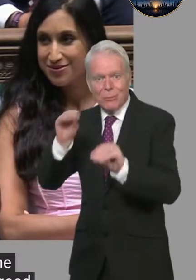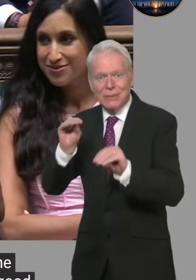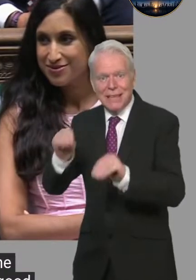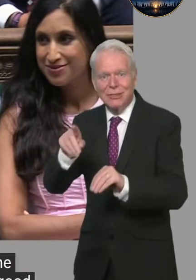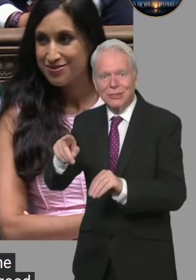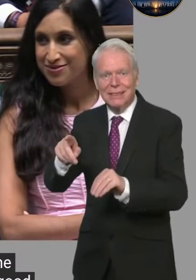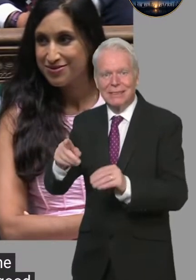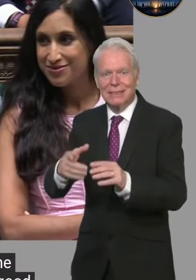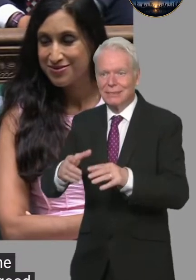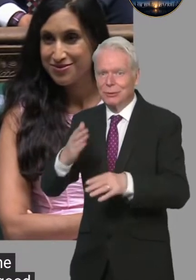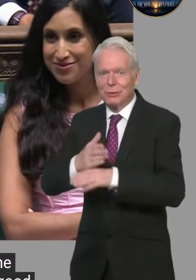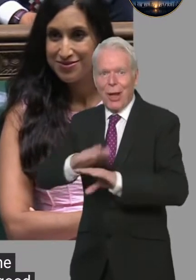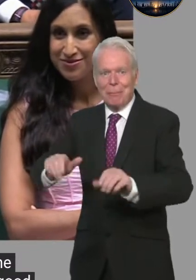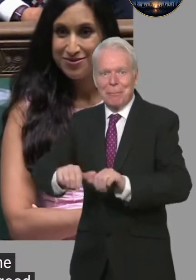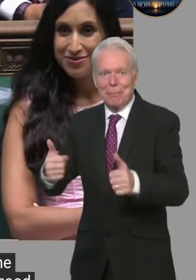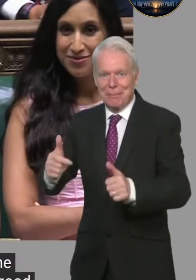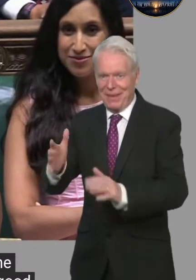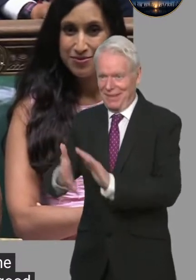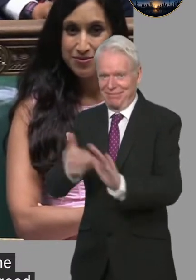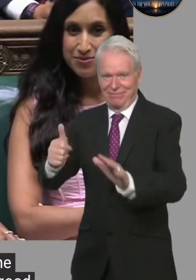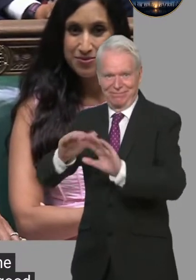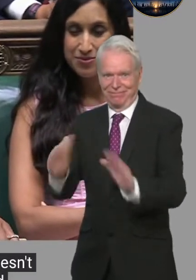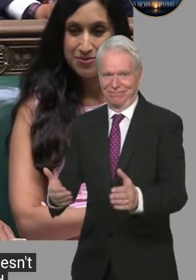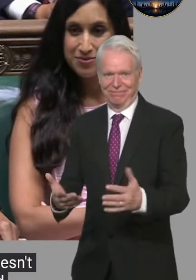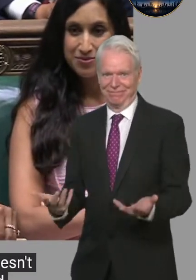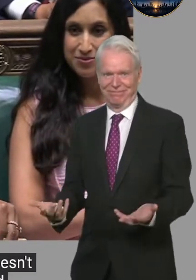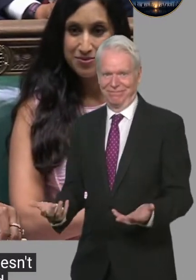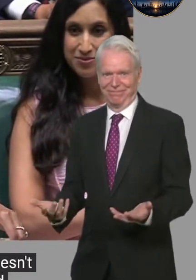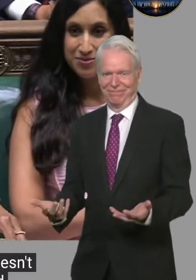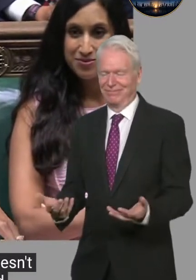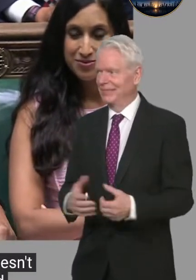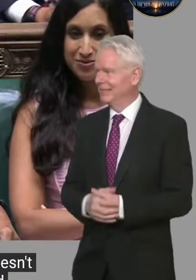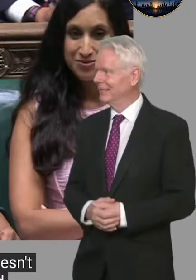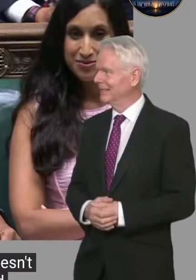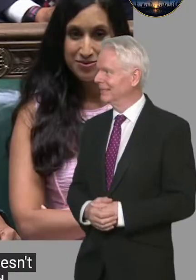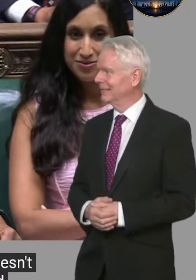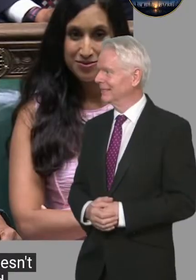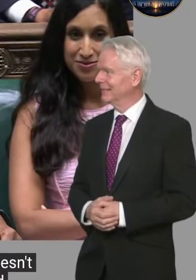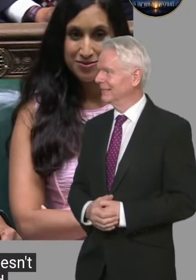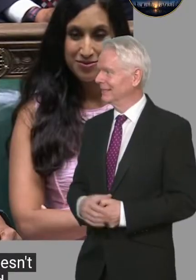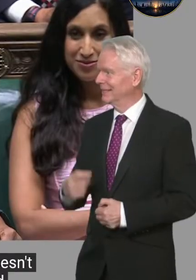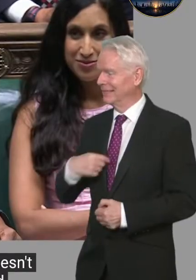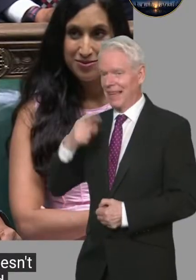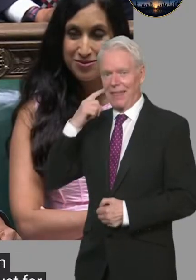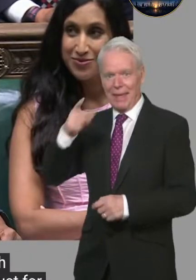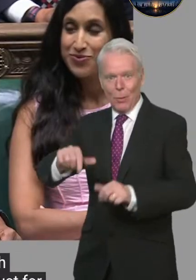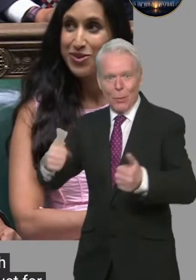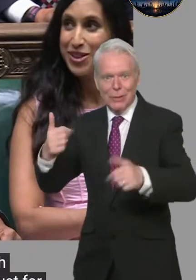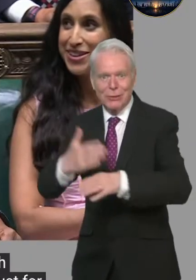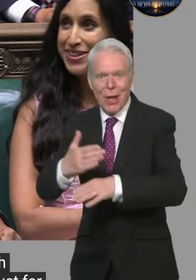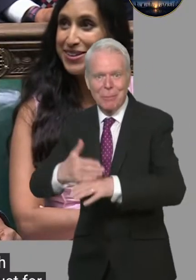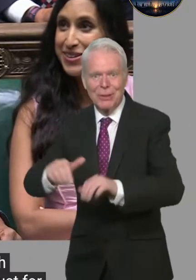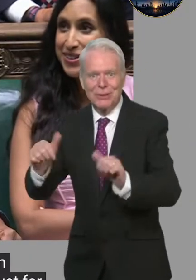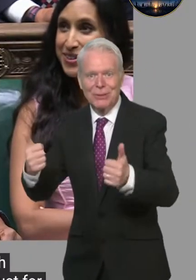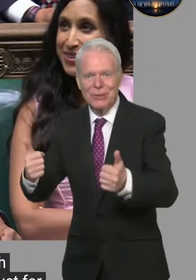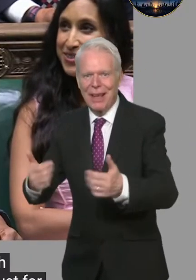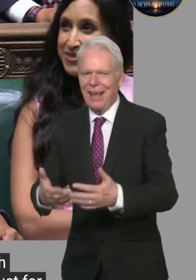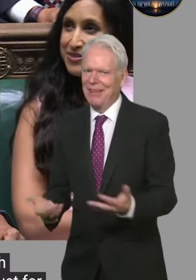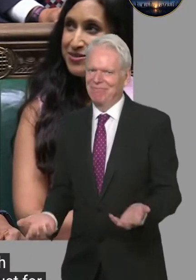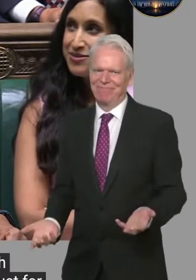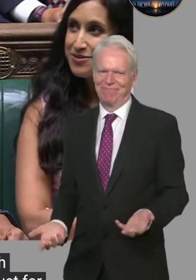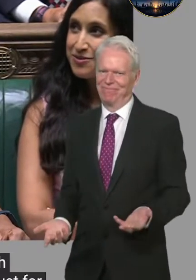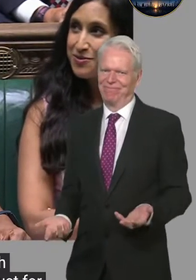Someone did. Just for those who raised their hands, the two people who raised their hands, yesterday a poll